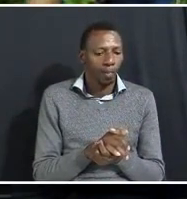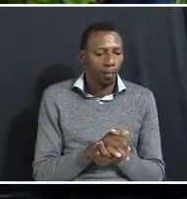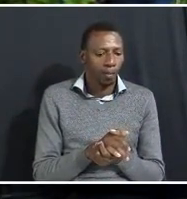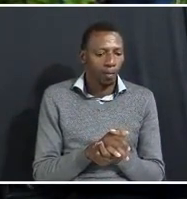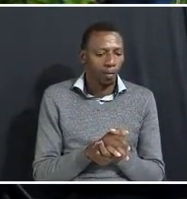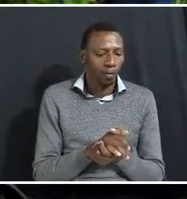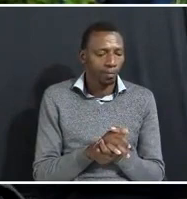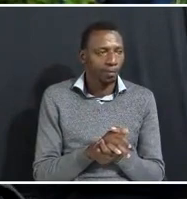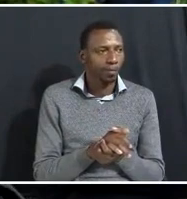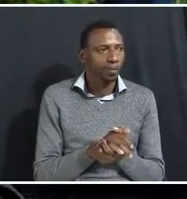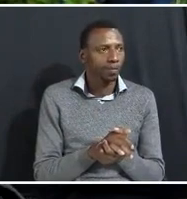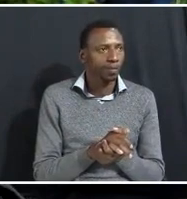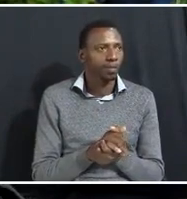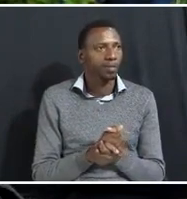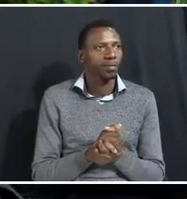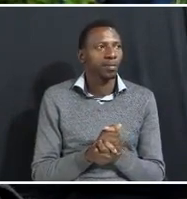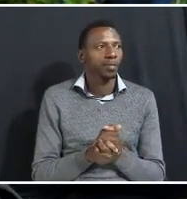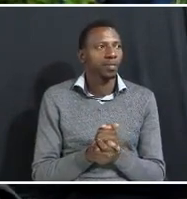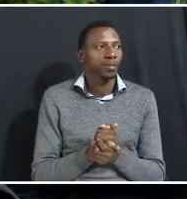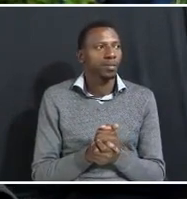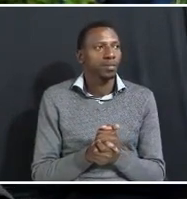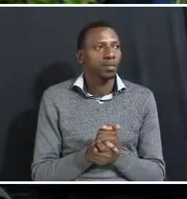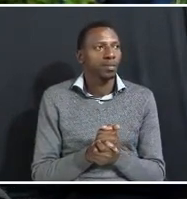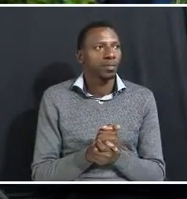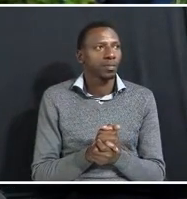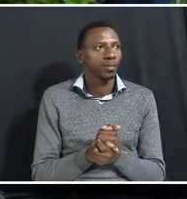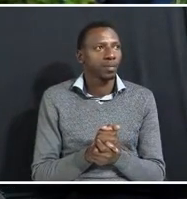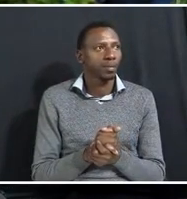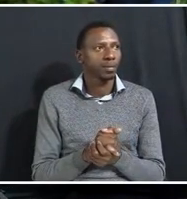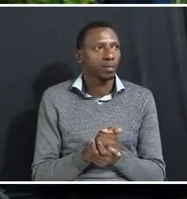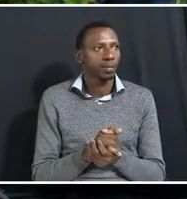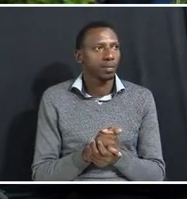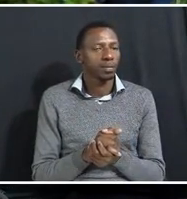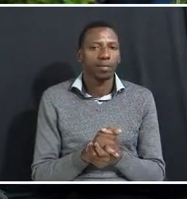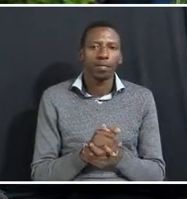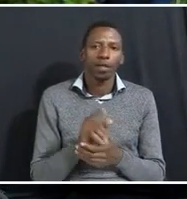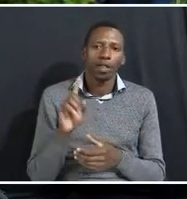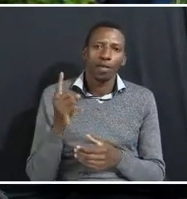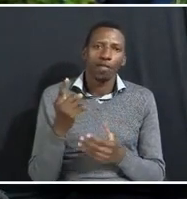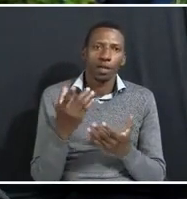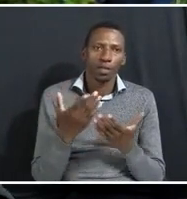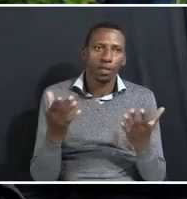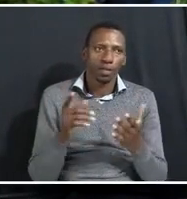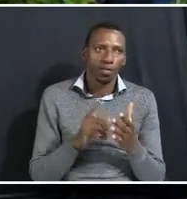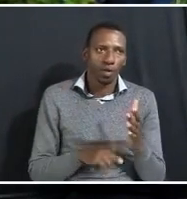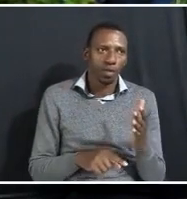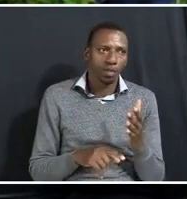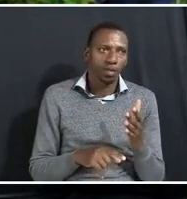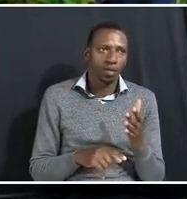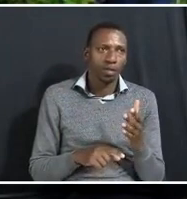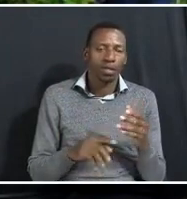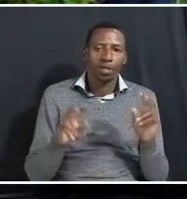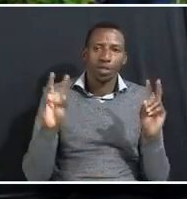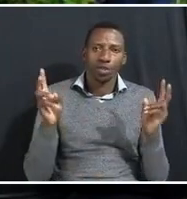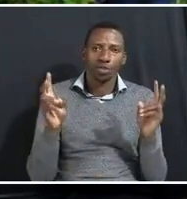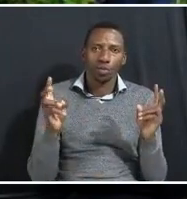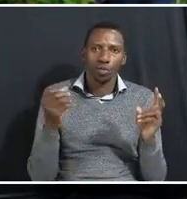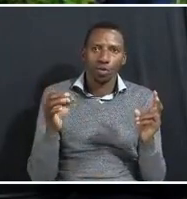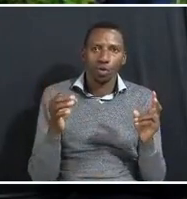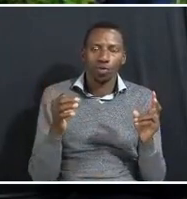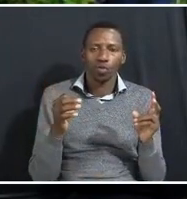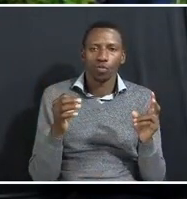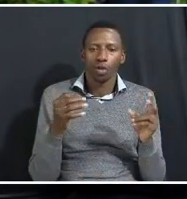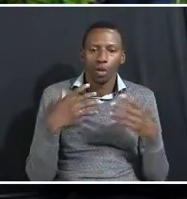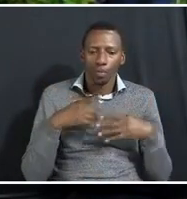Elder Munga will also try and help. The first thing, especially to do with the needy